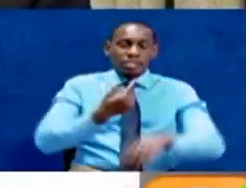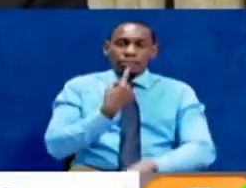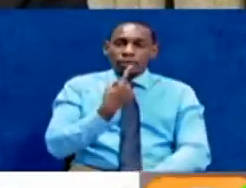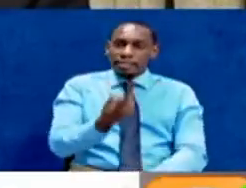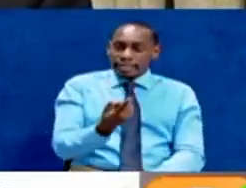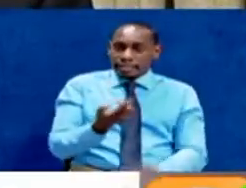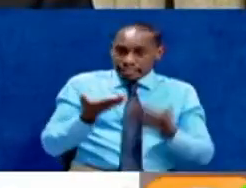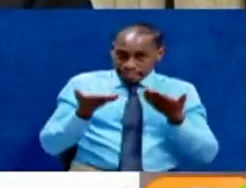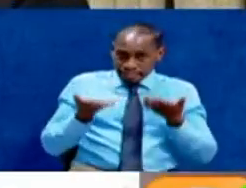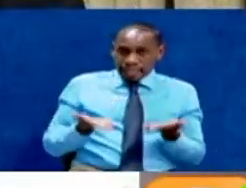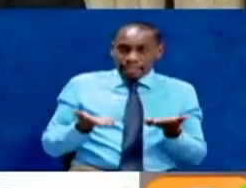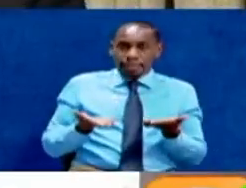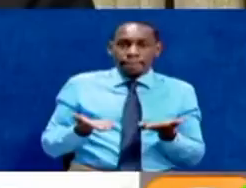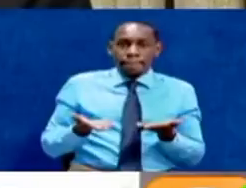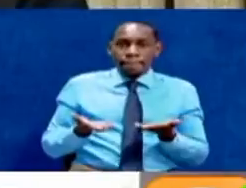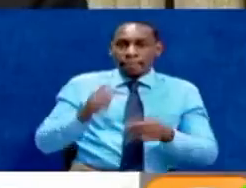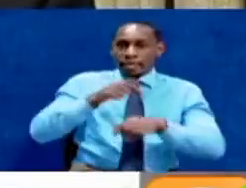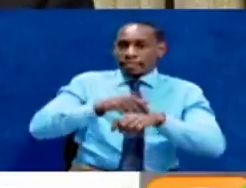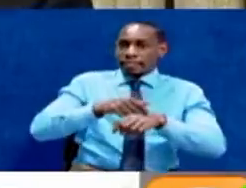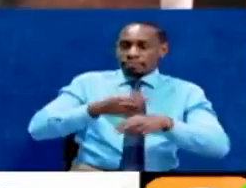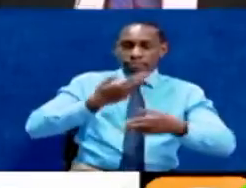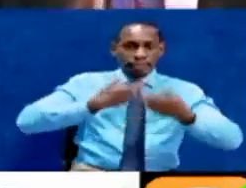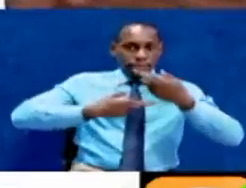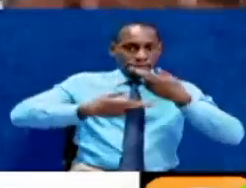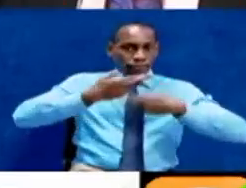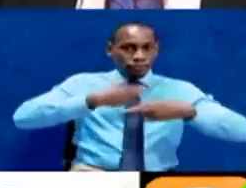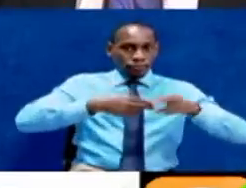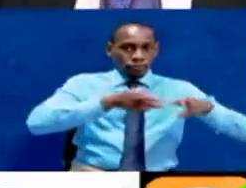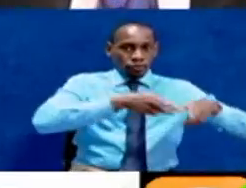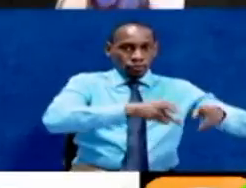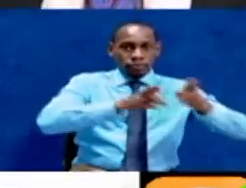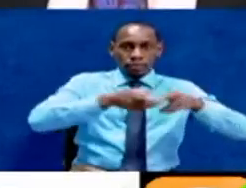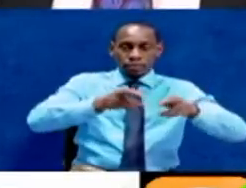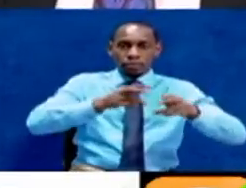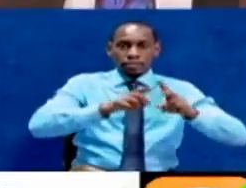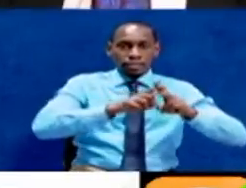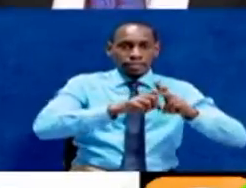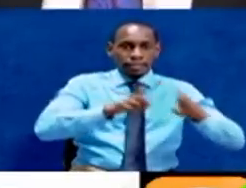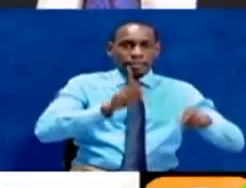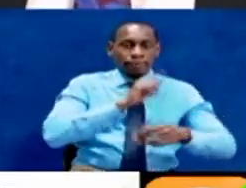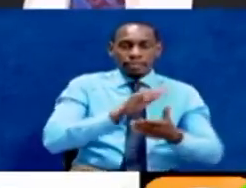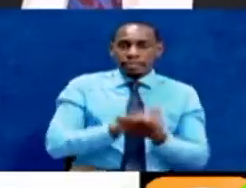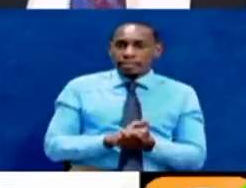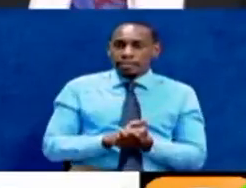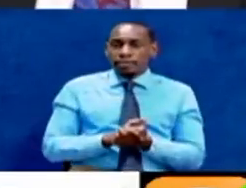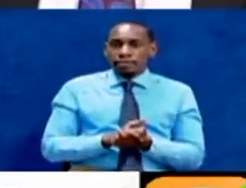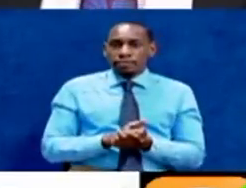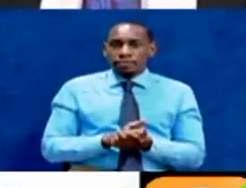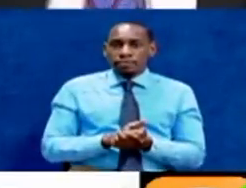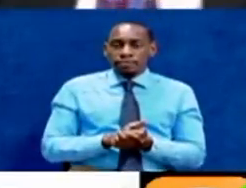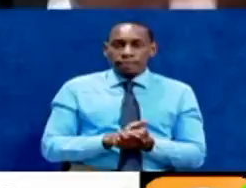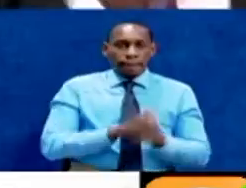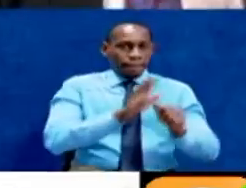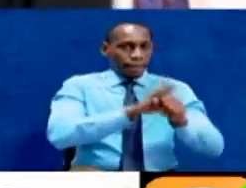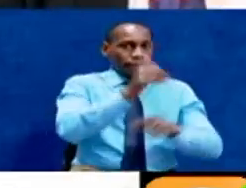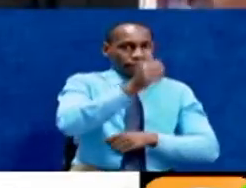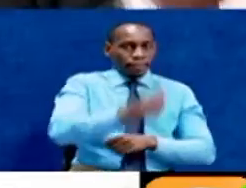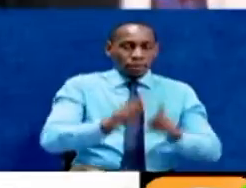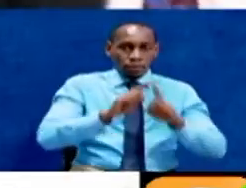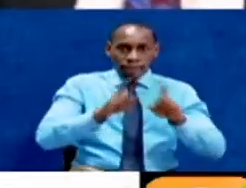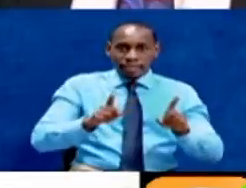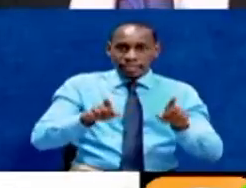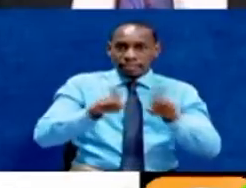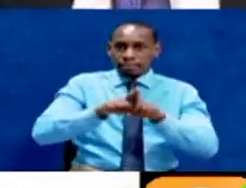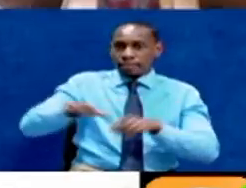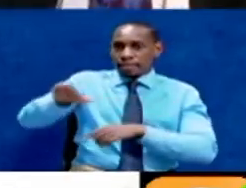as we see it now, when we look at the number of rounds that have been done, there are many rounds have been done. But still, the areas